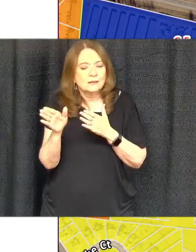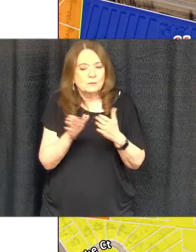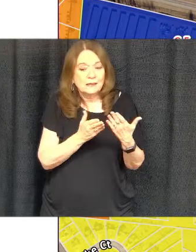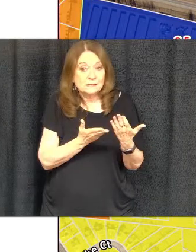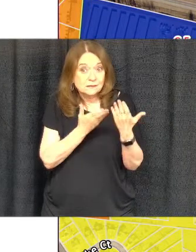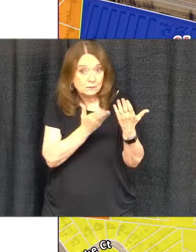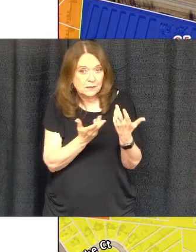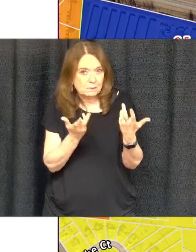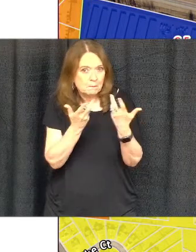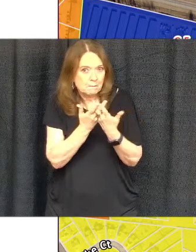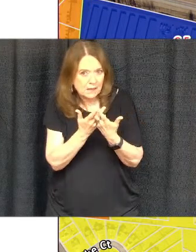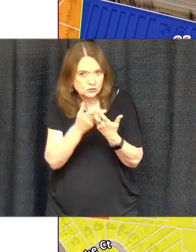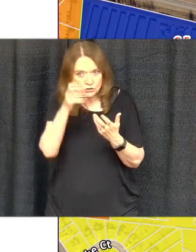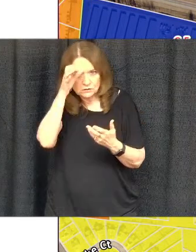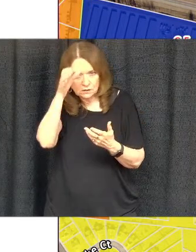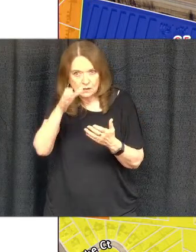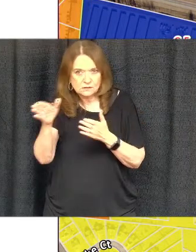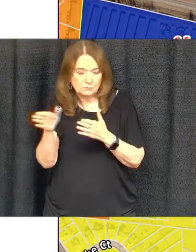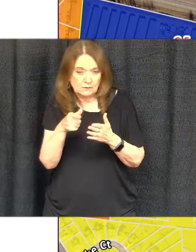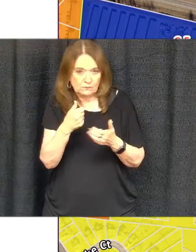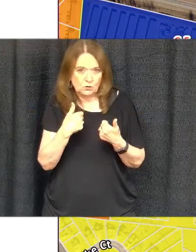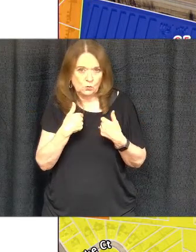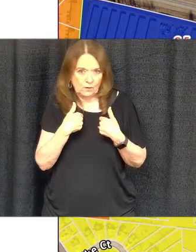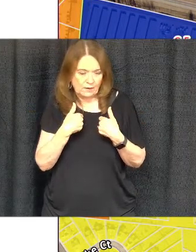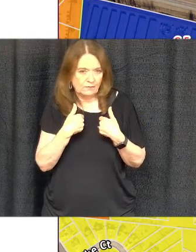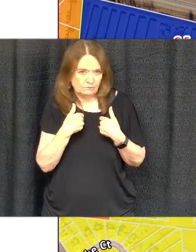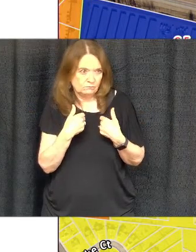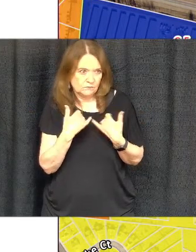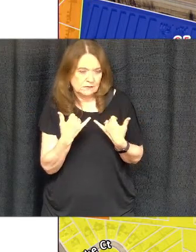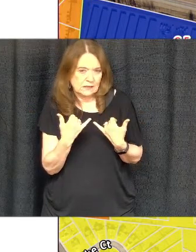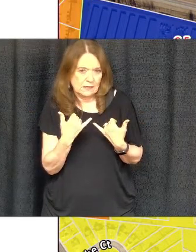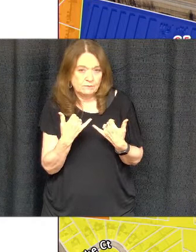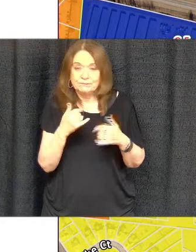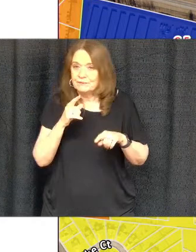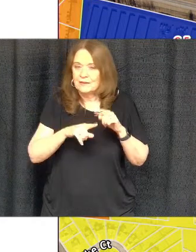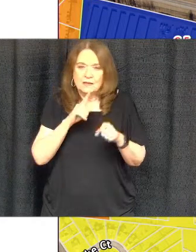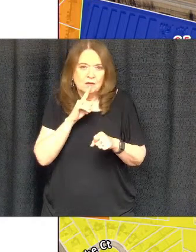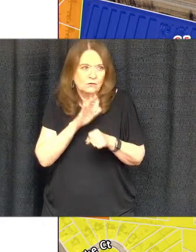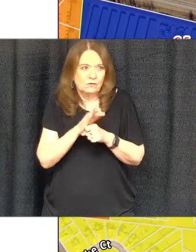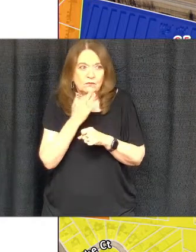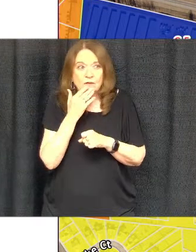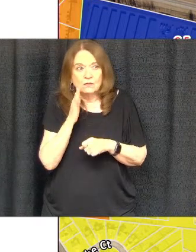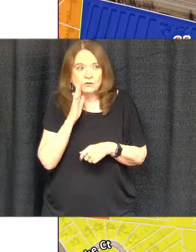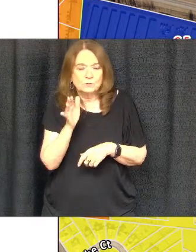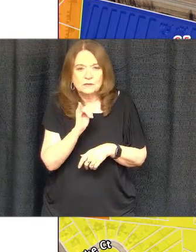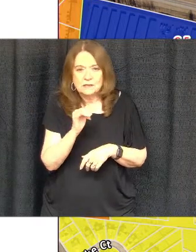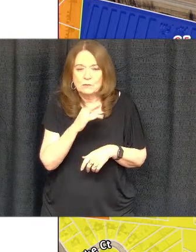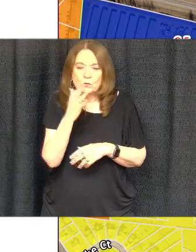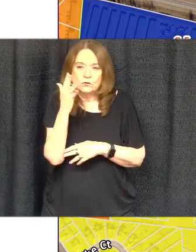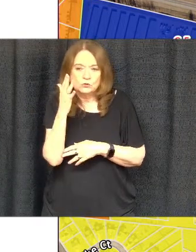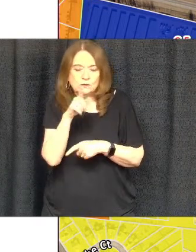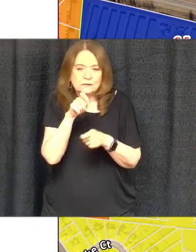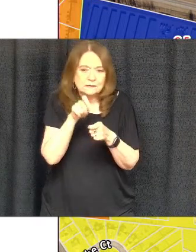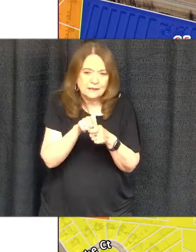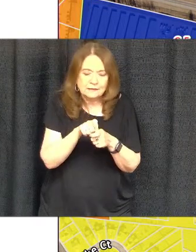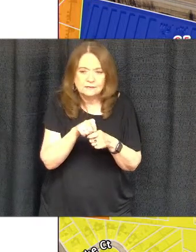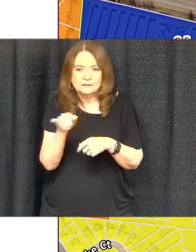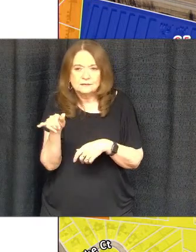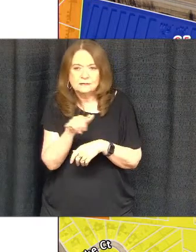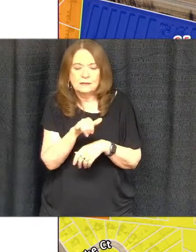submitted matches the concept plan that you have in front of you today. I can't guarantee you the colors are going to be the same or the trees are going to be exactly the